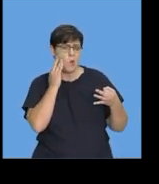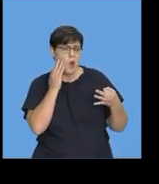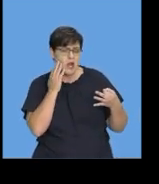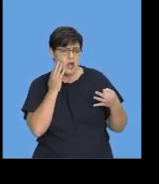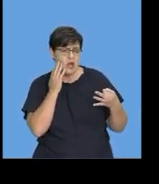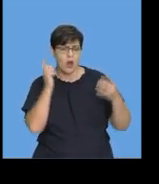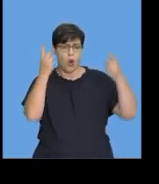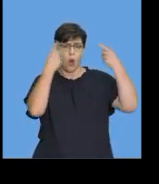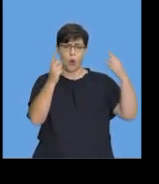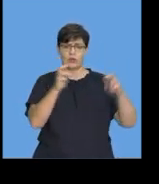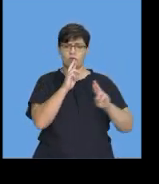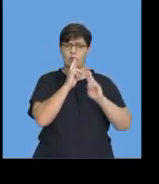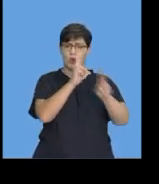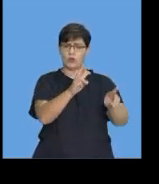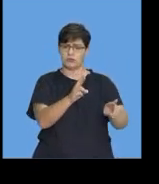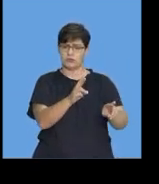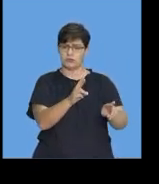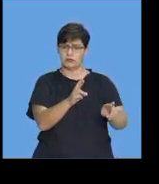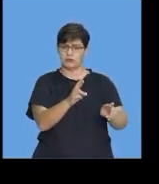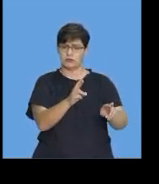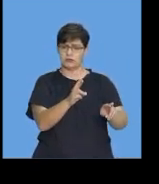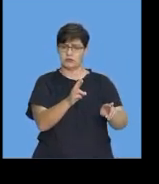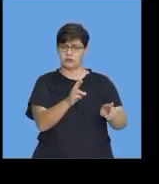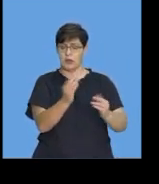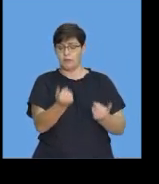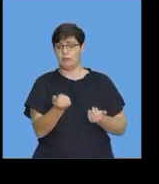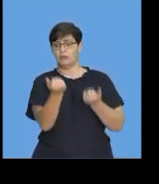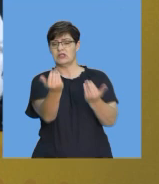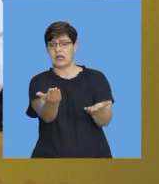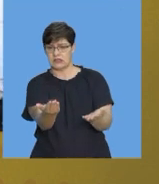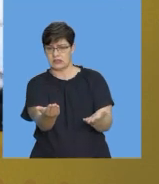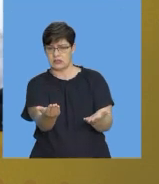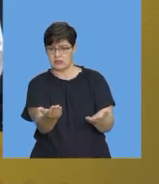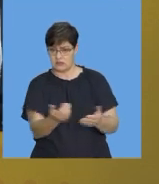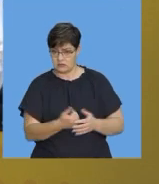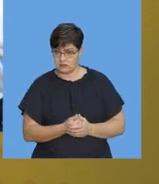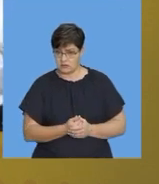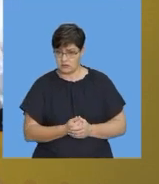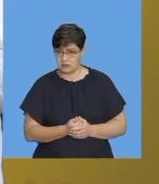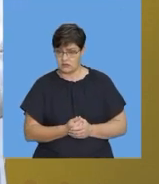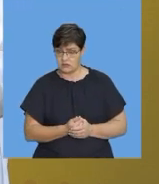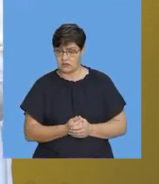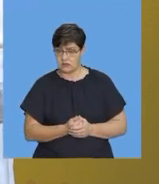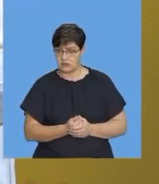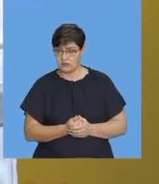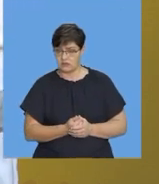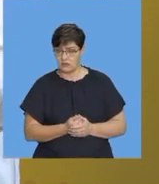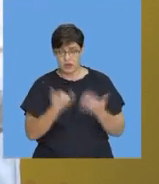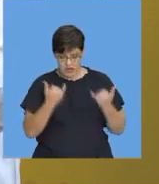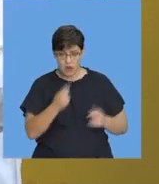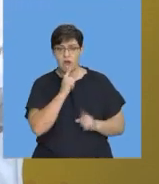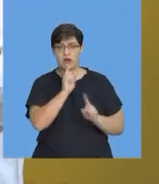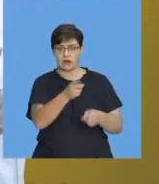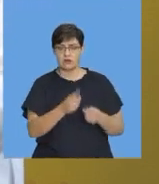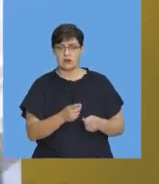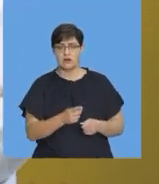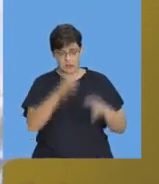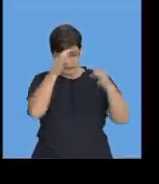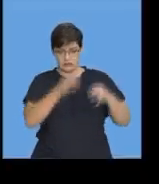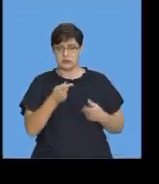report expected to be presented? Okay? So you have to answer this question. Now, this is your examination question.